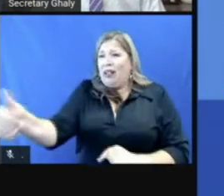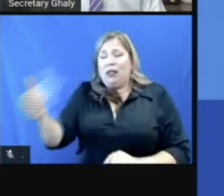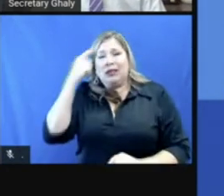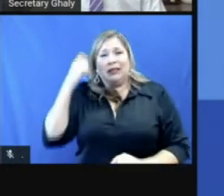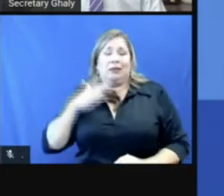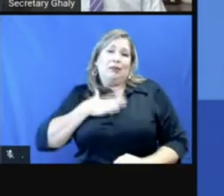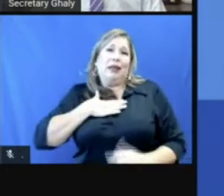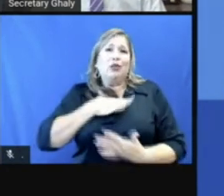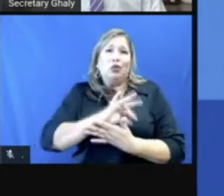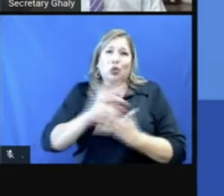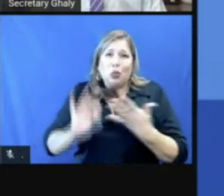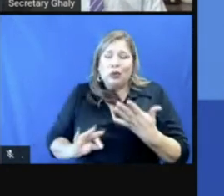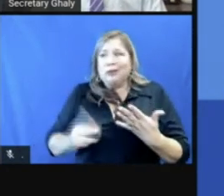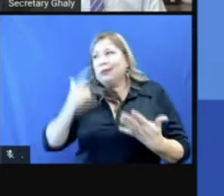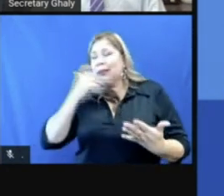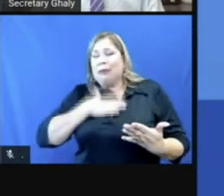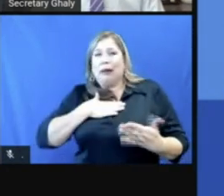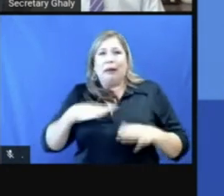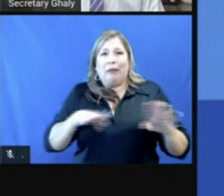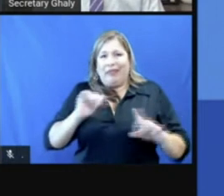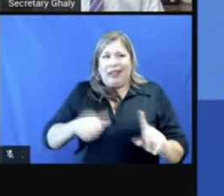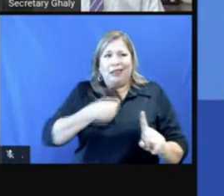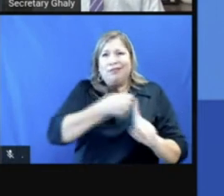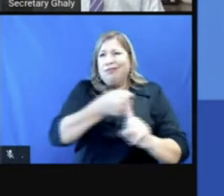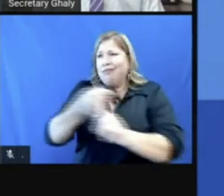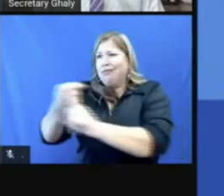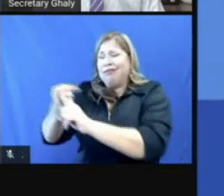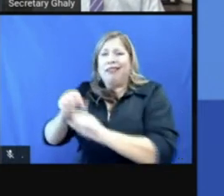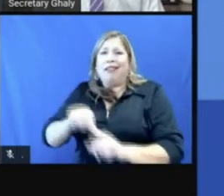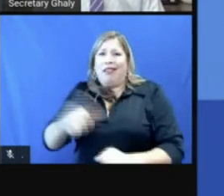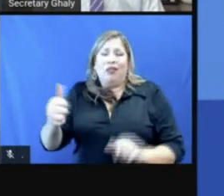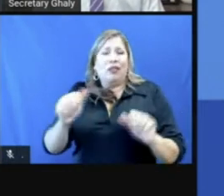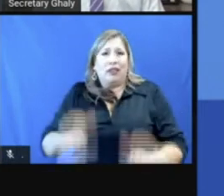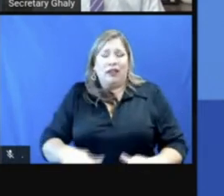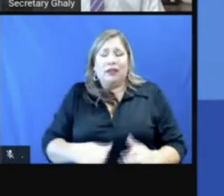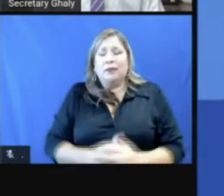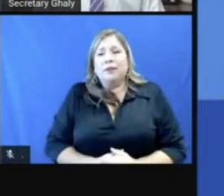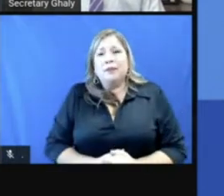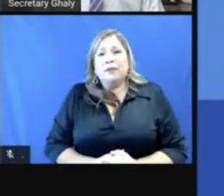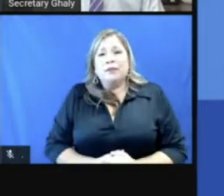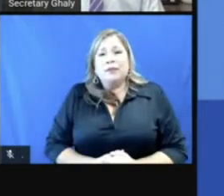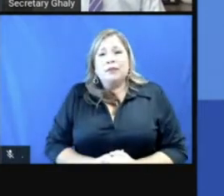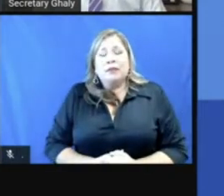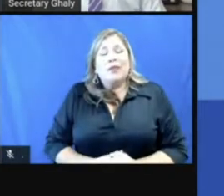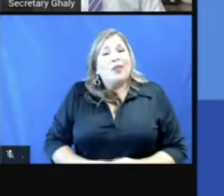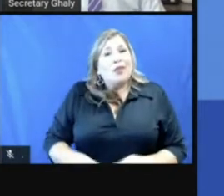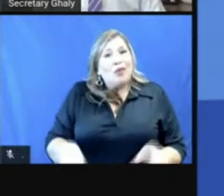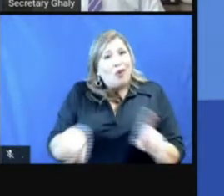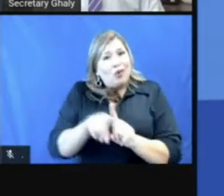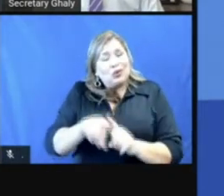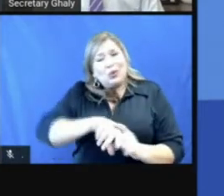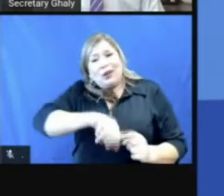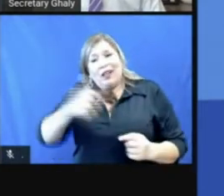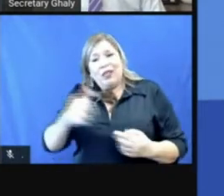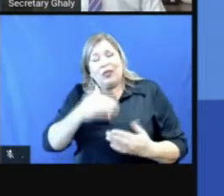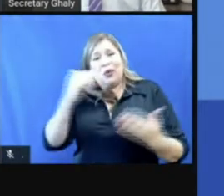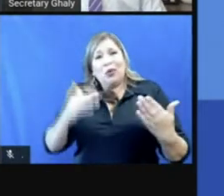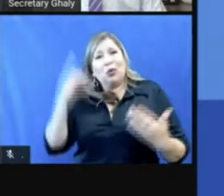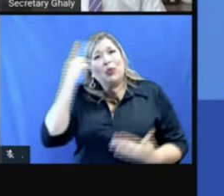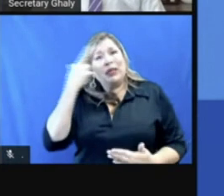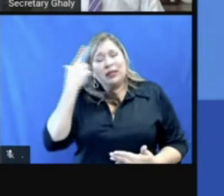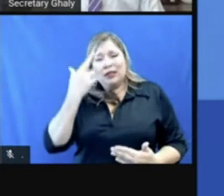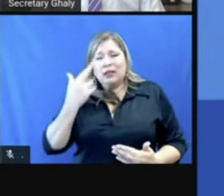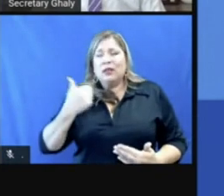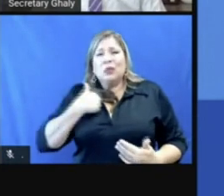and behaviors and actions. This is, of course, to keep essential workers safe as well. Those who continue